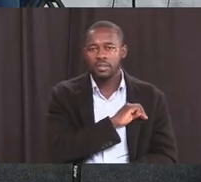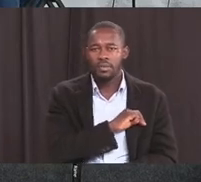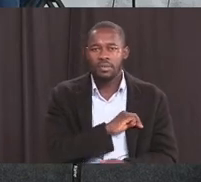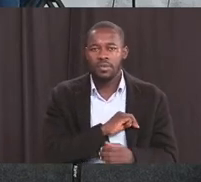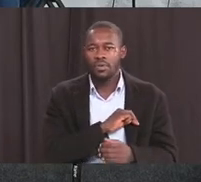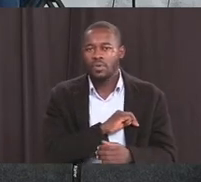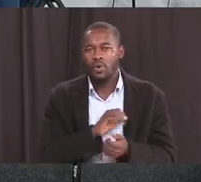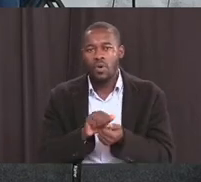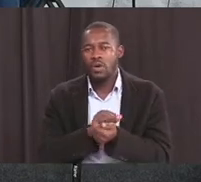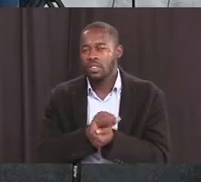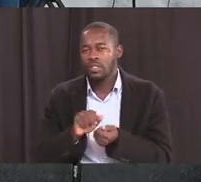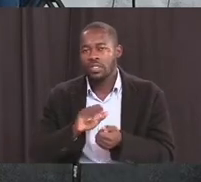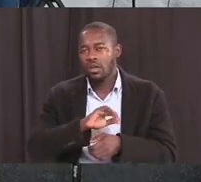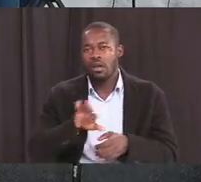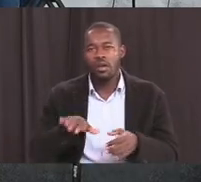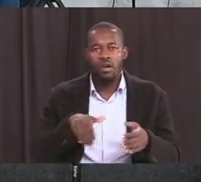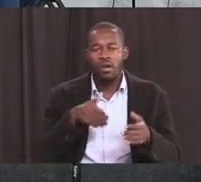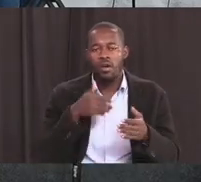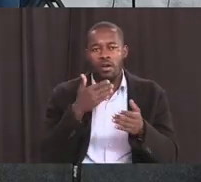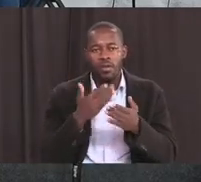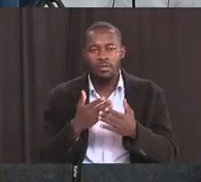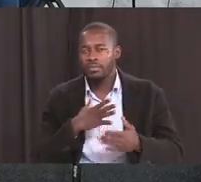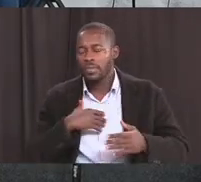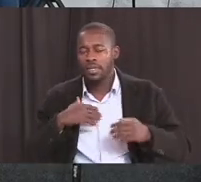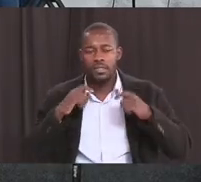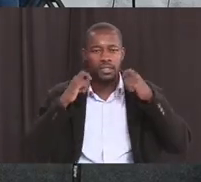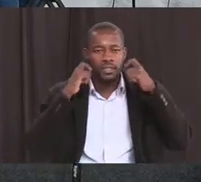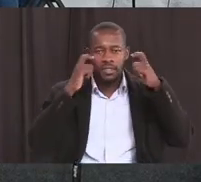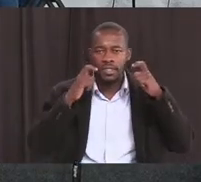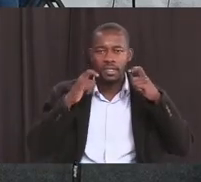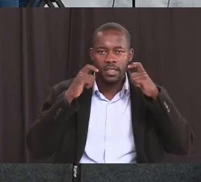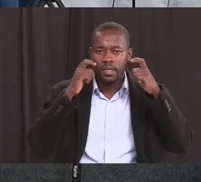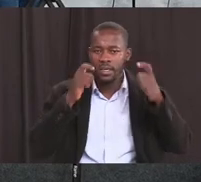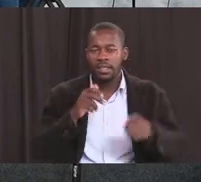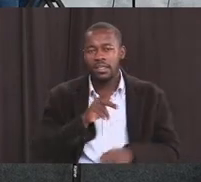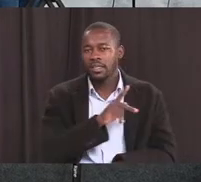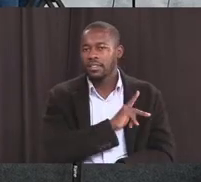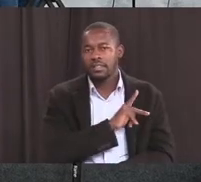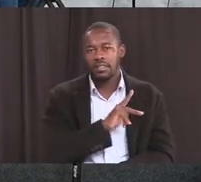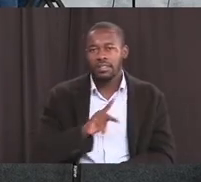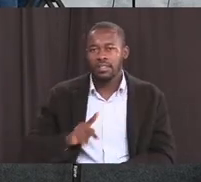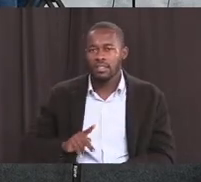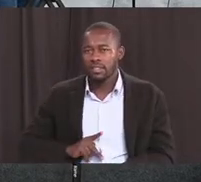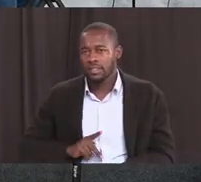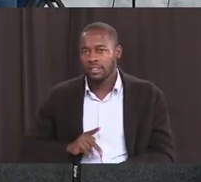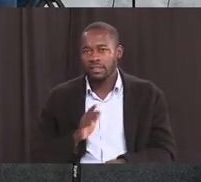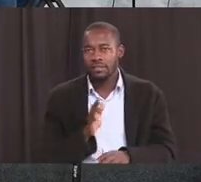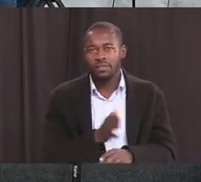washing over all our sin. The people sing,